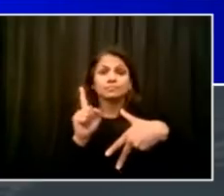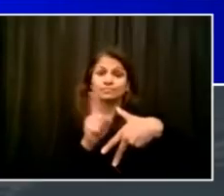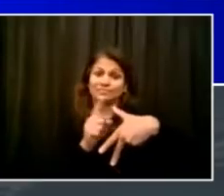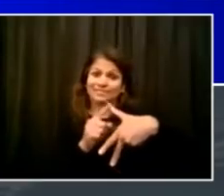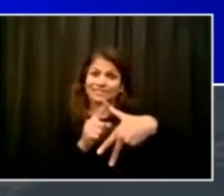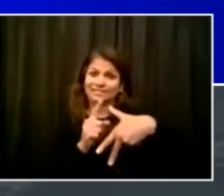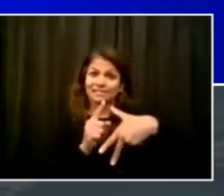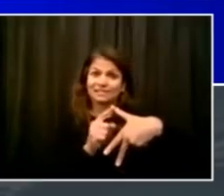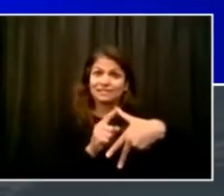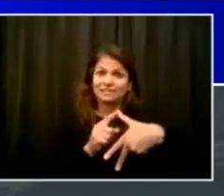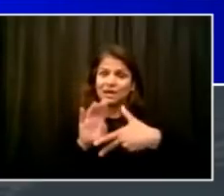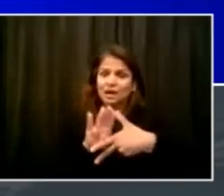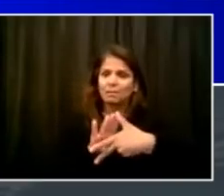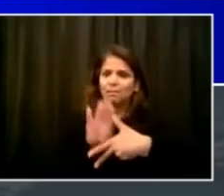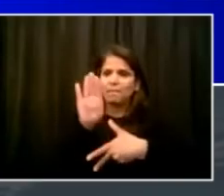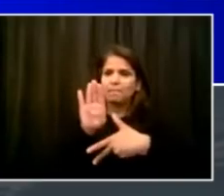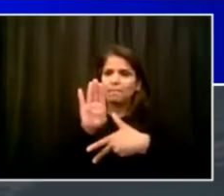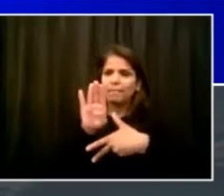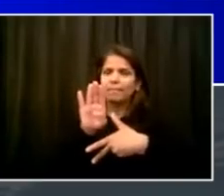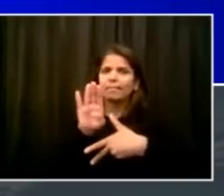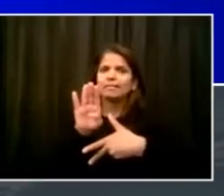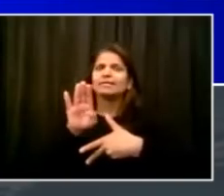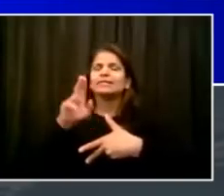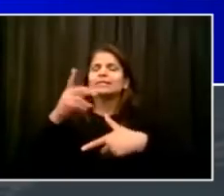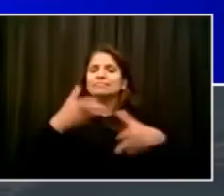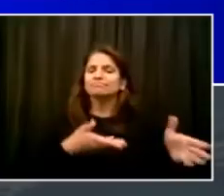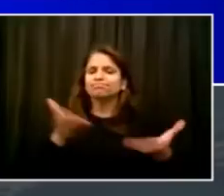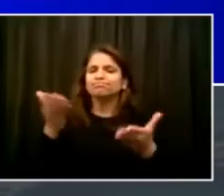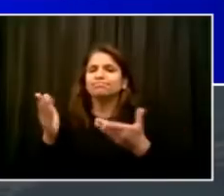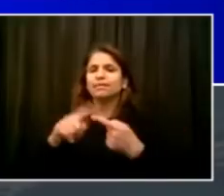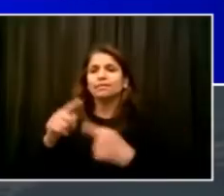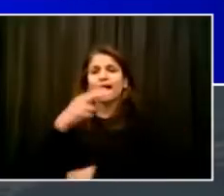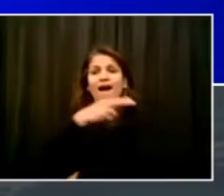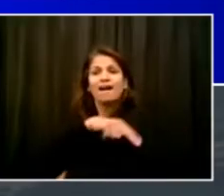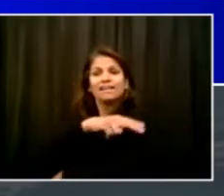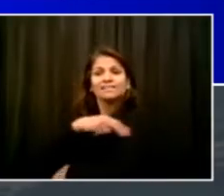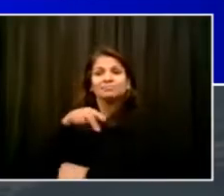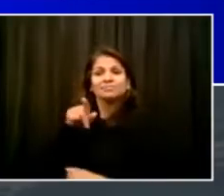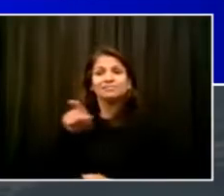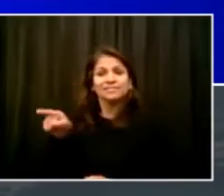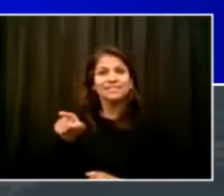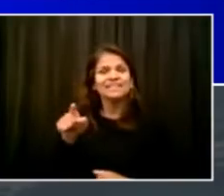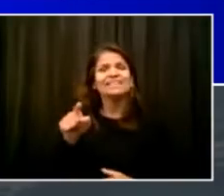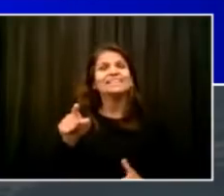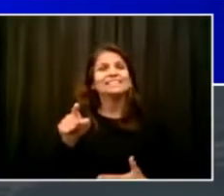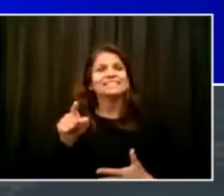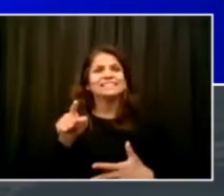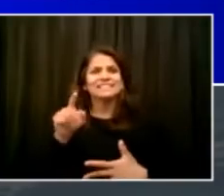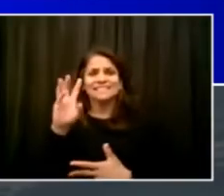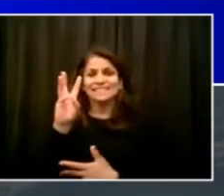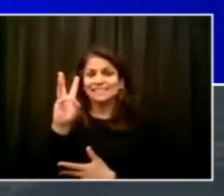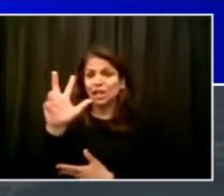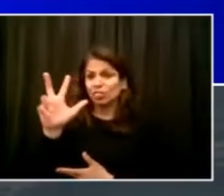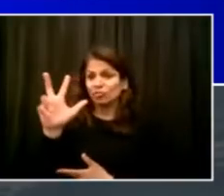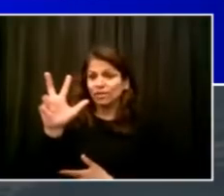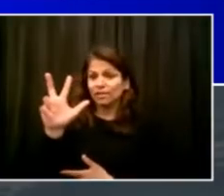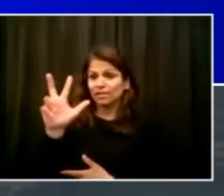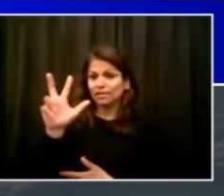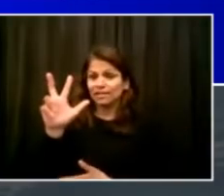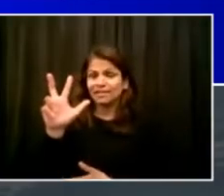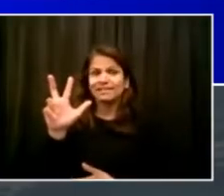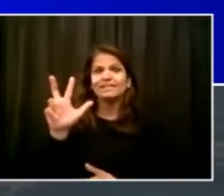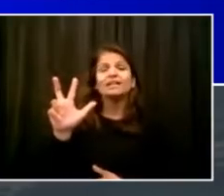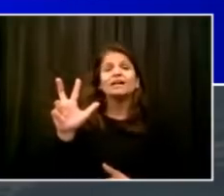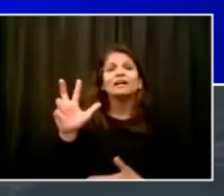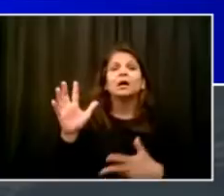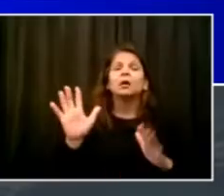to hospitals for suspected COVID-19. It went up, but just by a little, from 57 to 63, and that is a much, much lower number to begin with